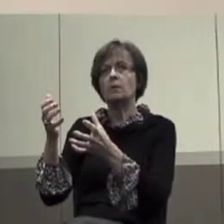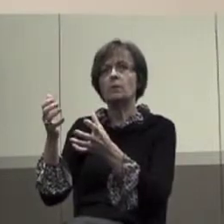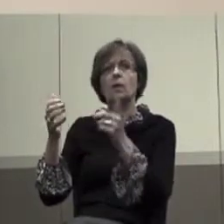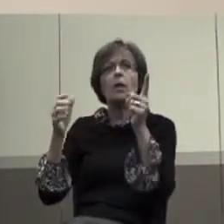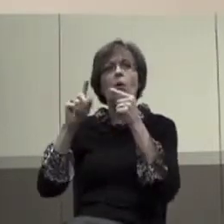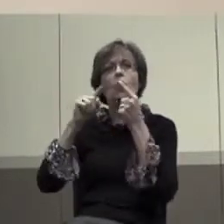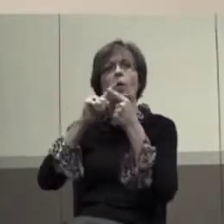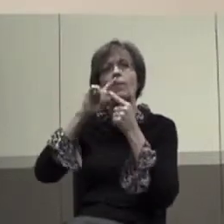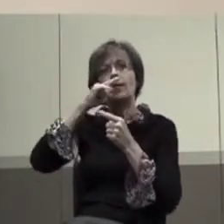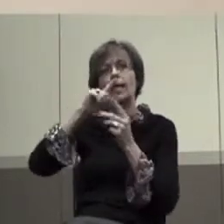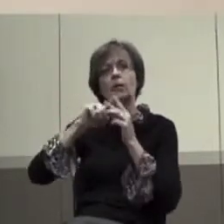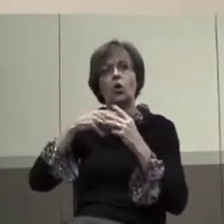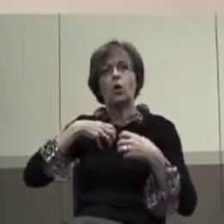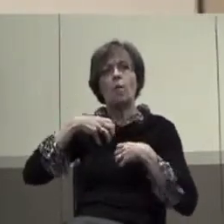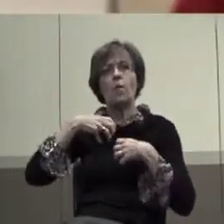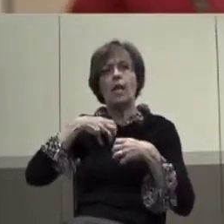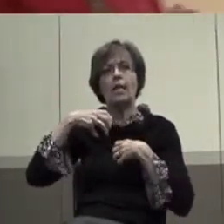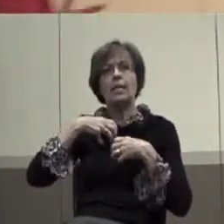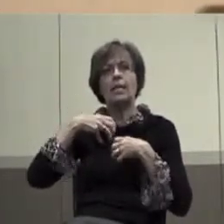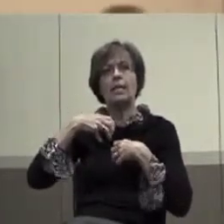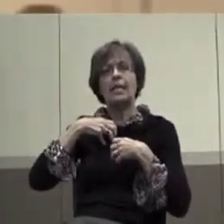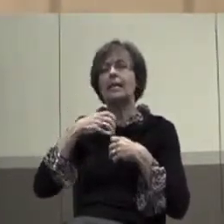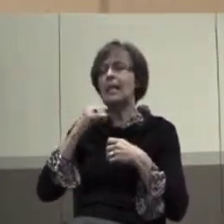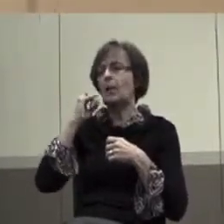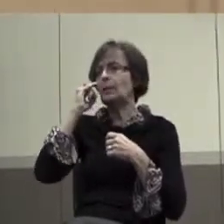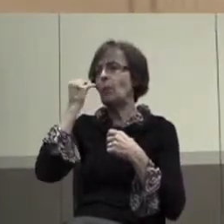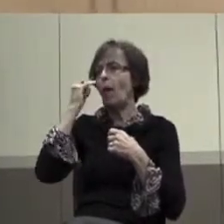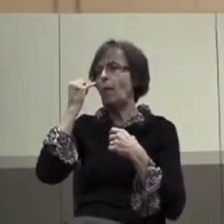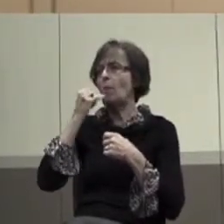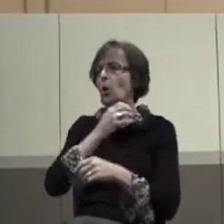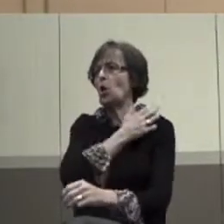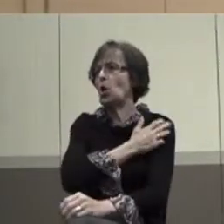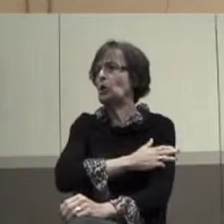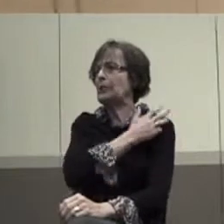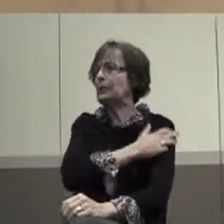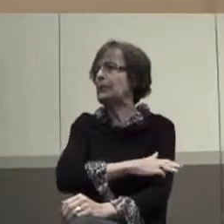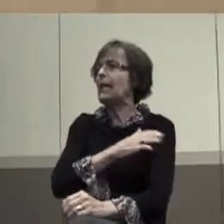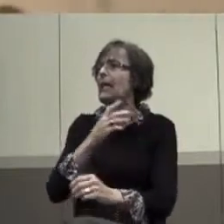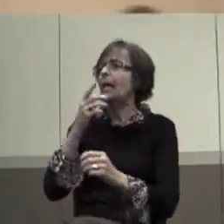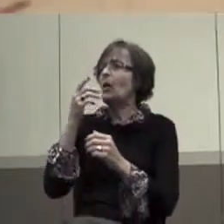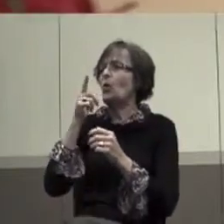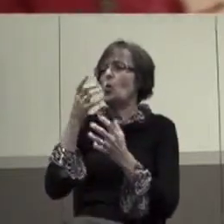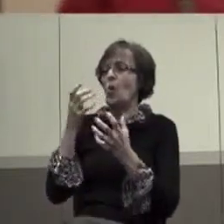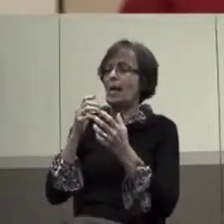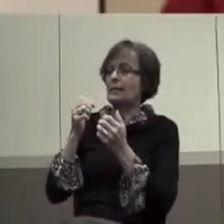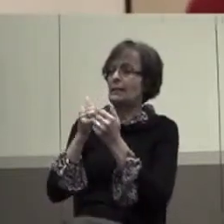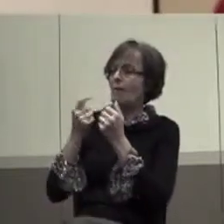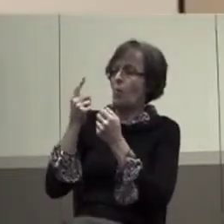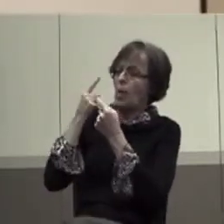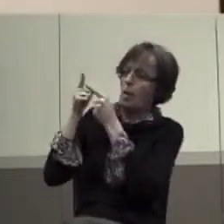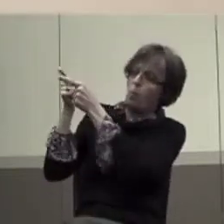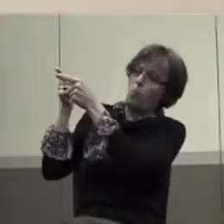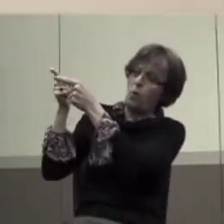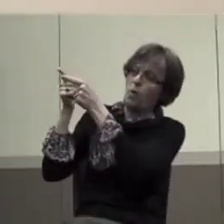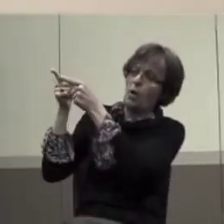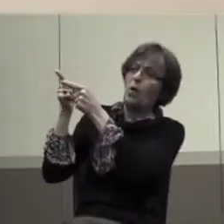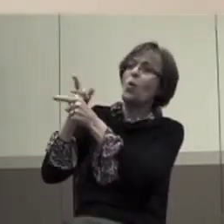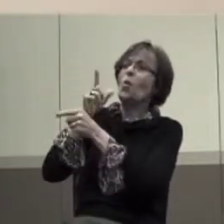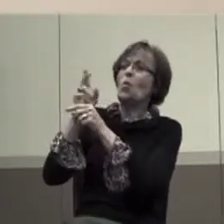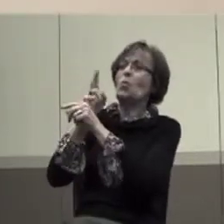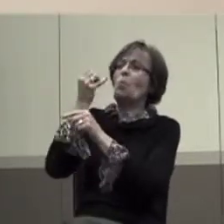When the kids started complaining that he was right. Who wants to be the kid who everybody points to as the booger putter on her?